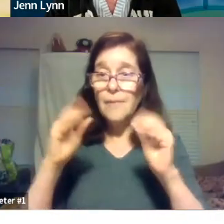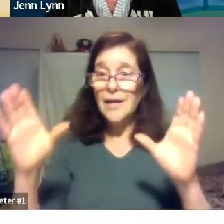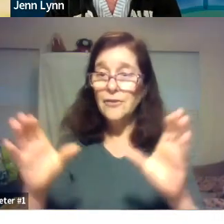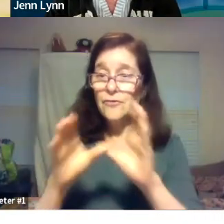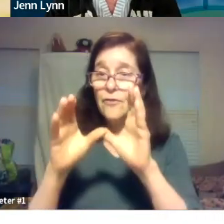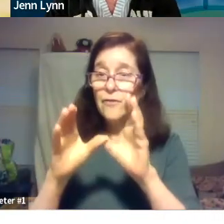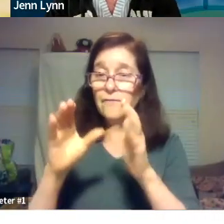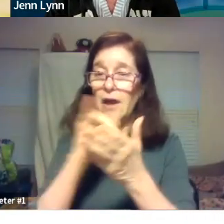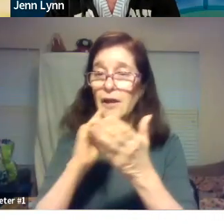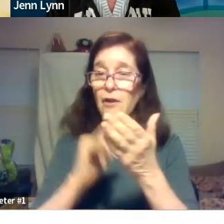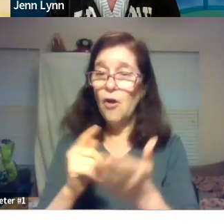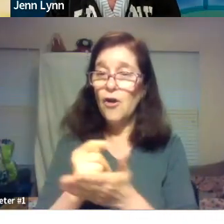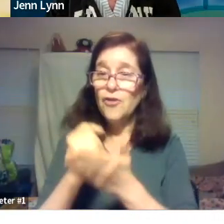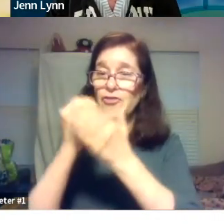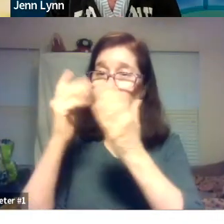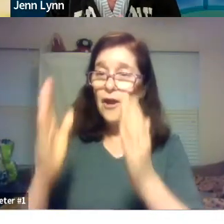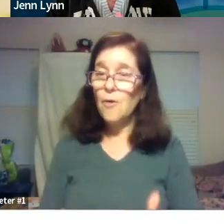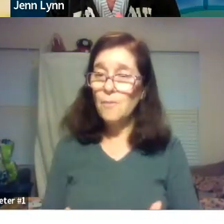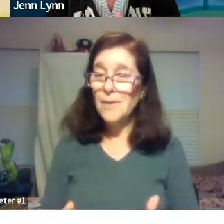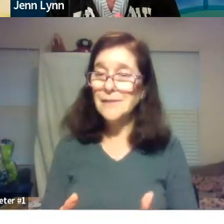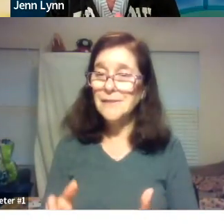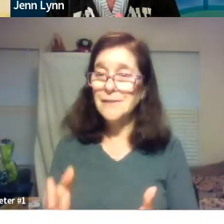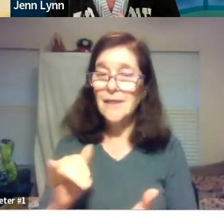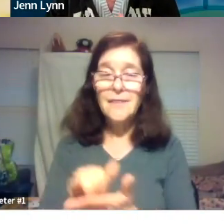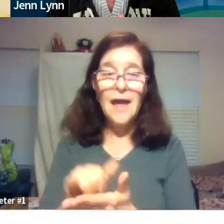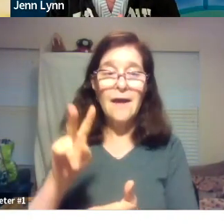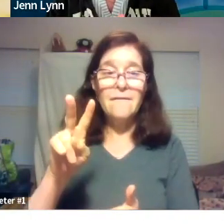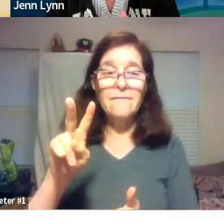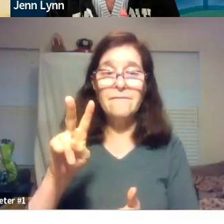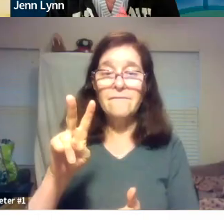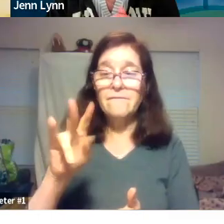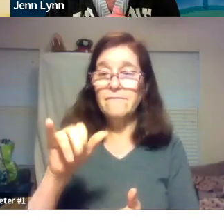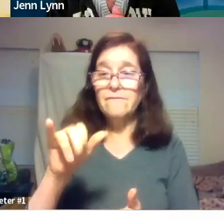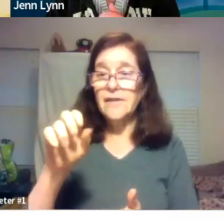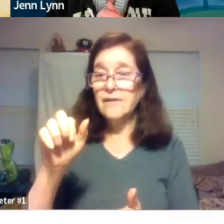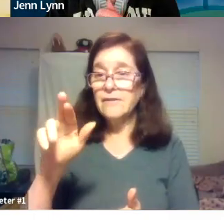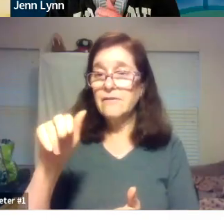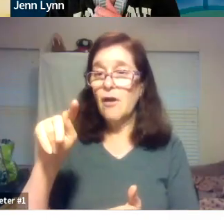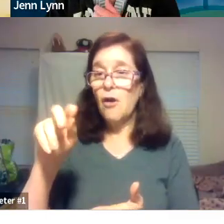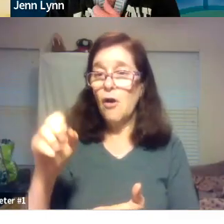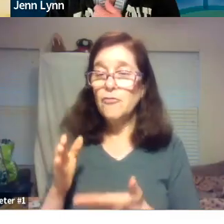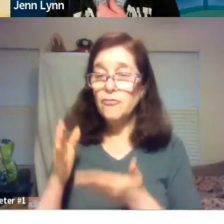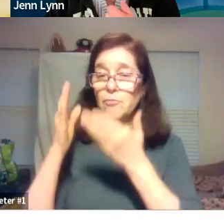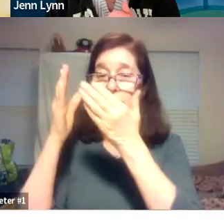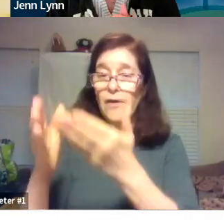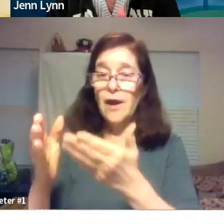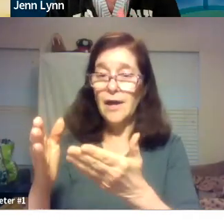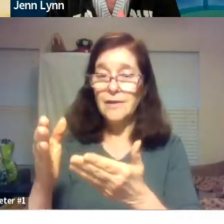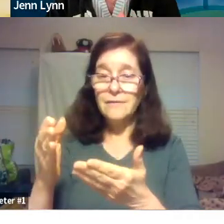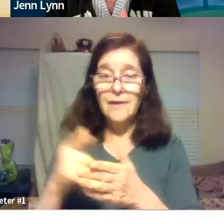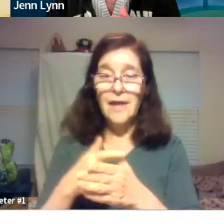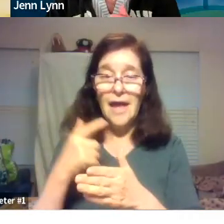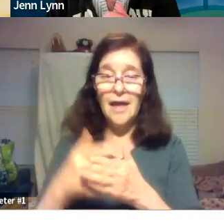VisArts provides for us. And then during the week, Wednesday nights, we take a larger class,